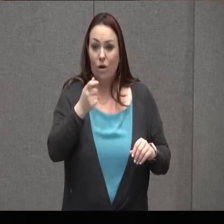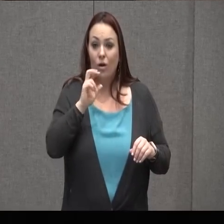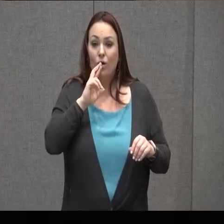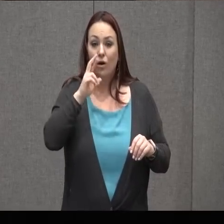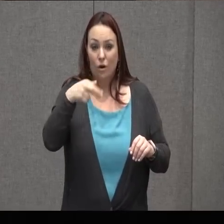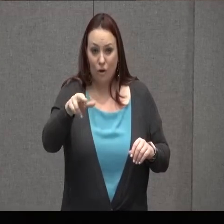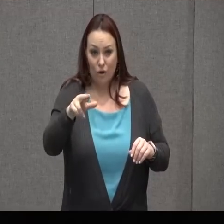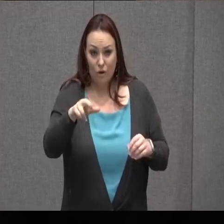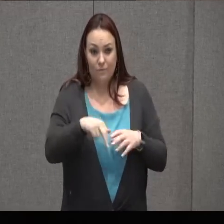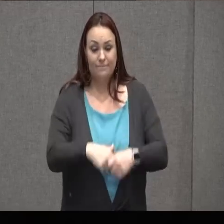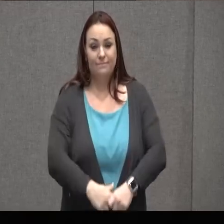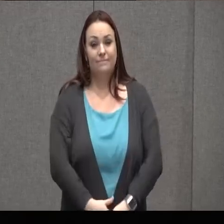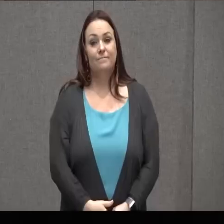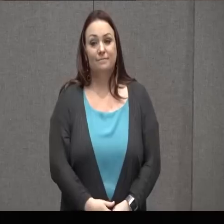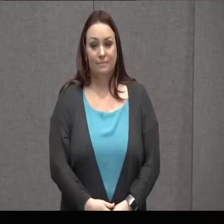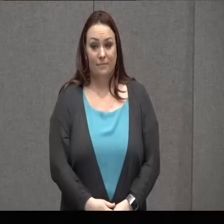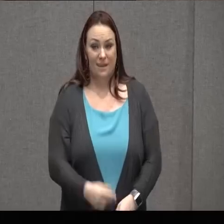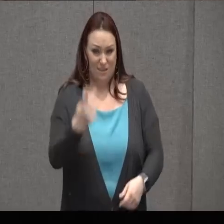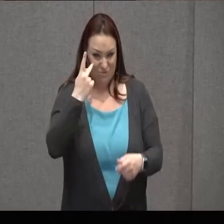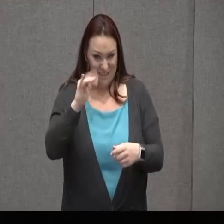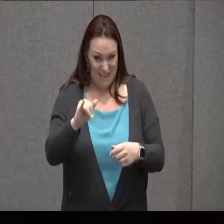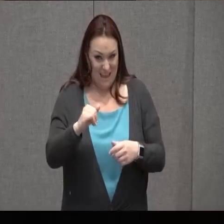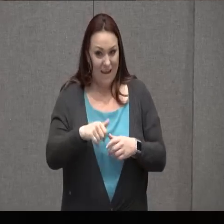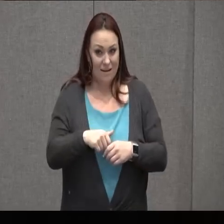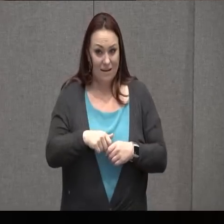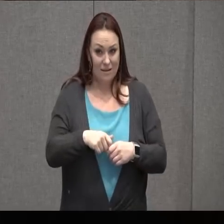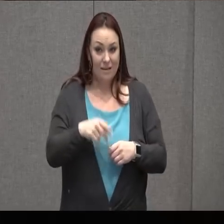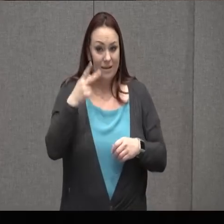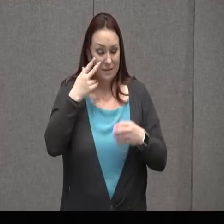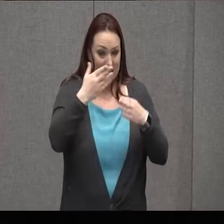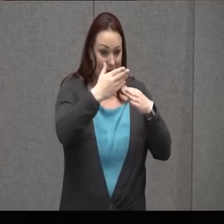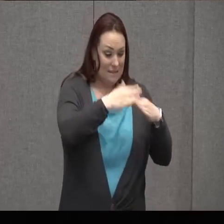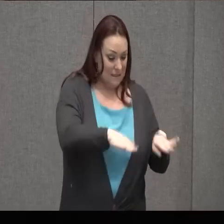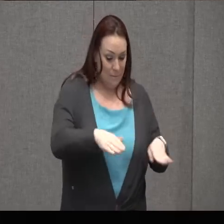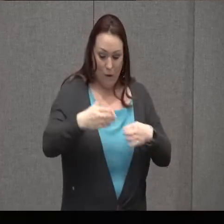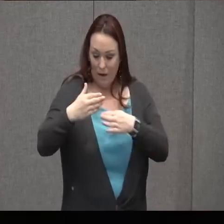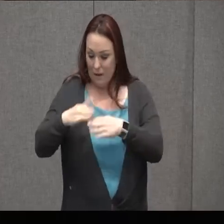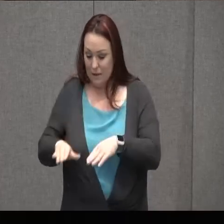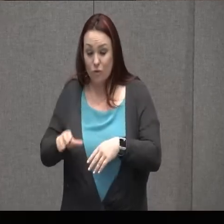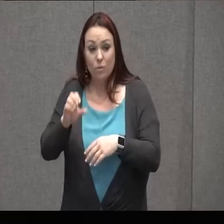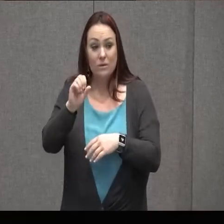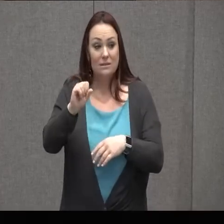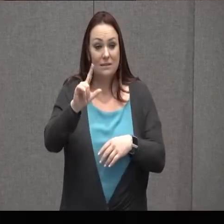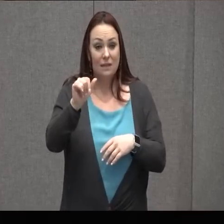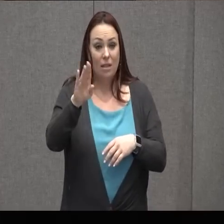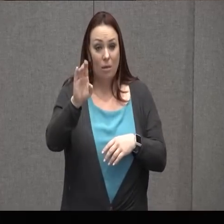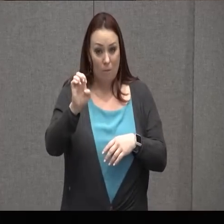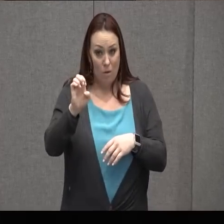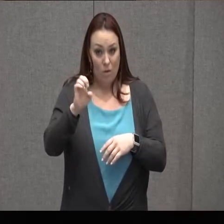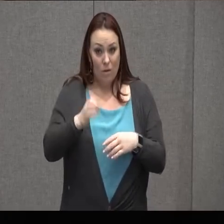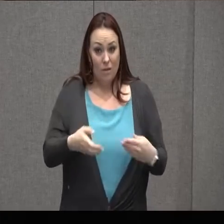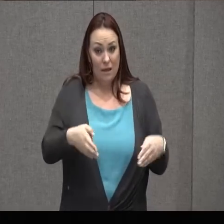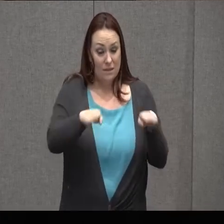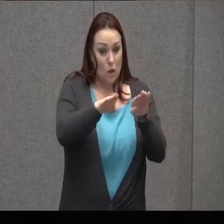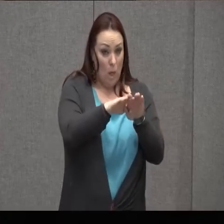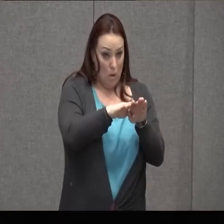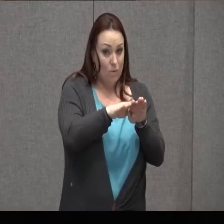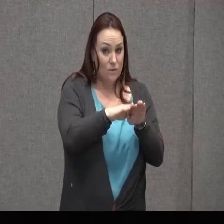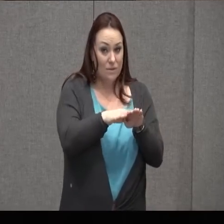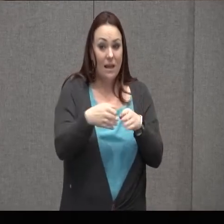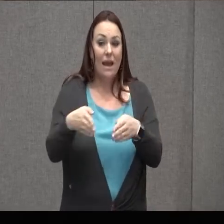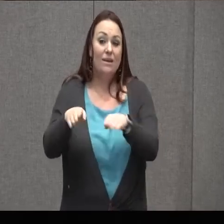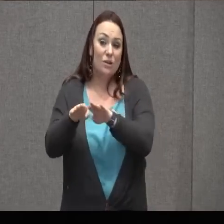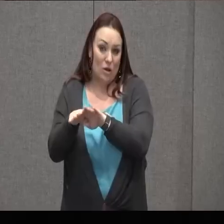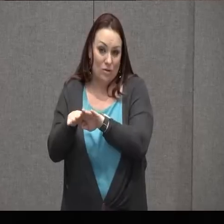Lob-ster. Do you see how that, the breaking it up into syllables, this is a closed syllable, so is